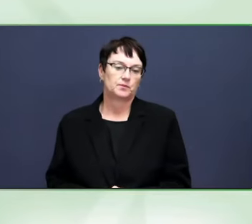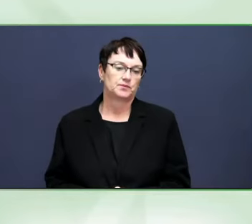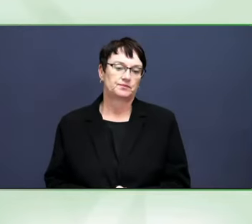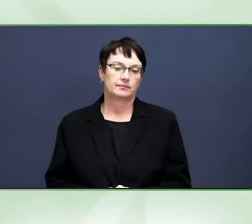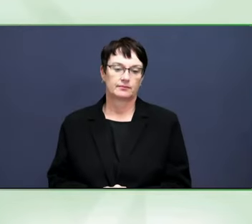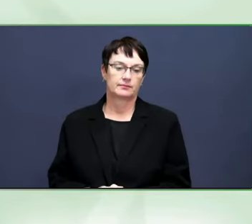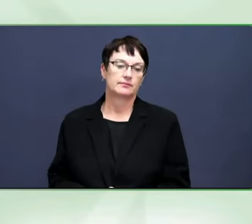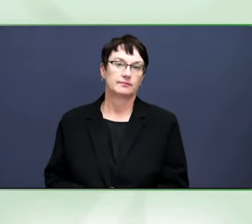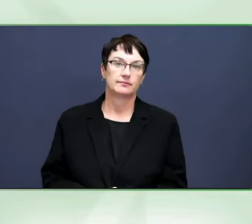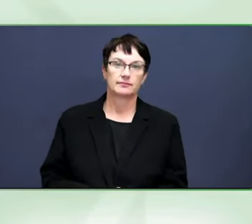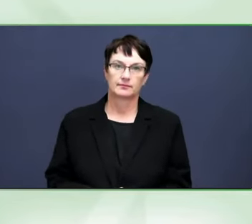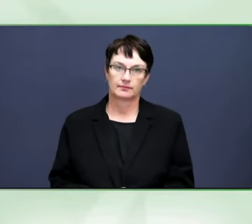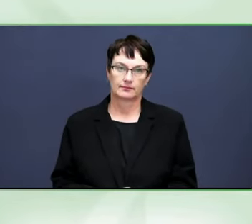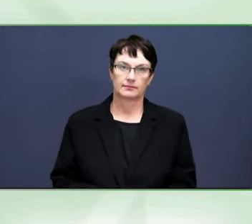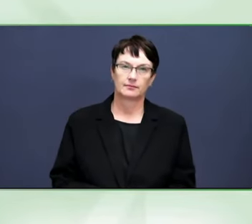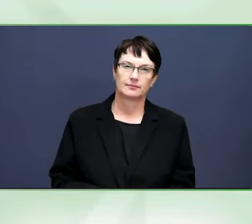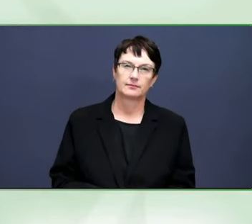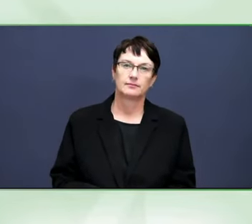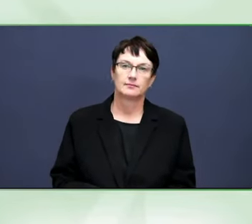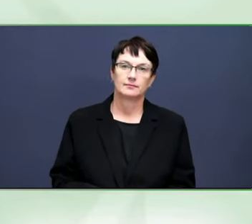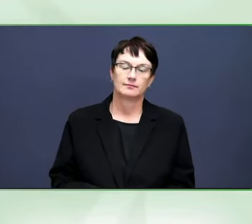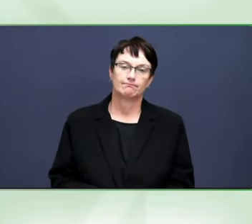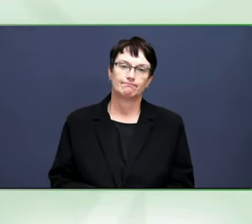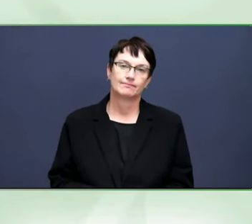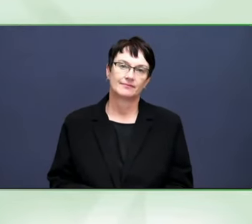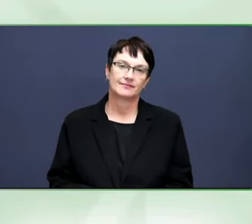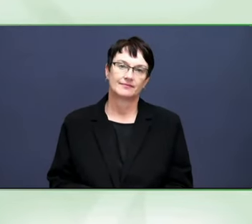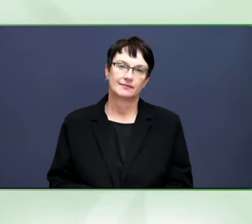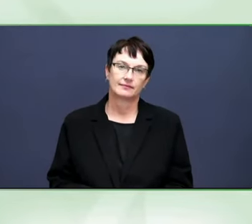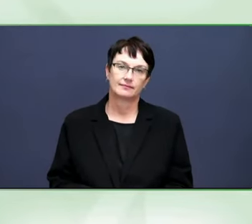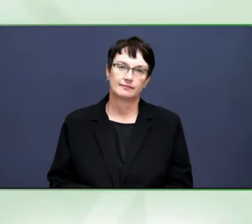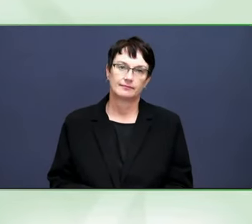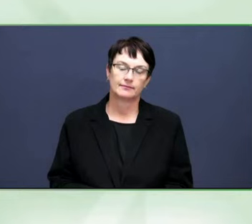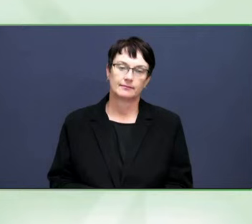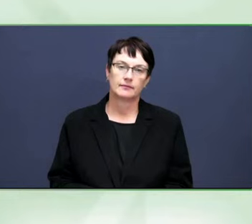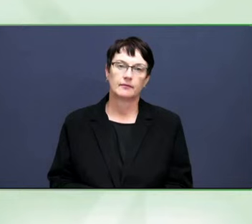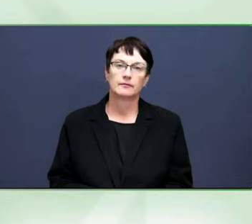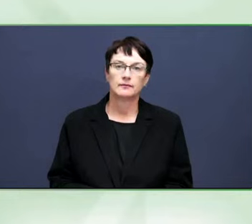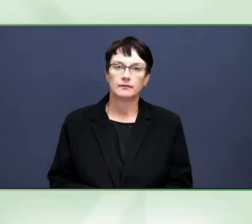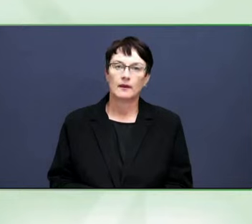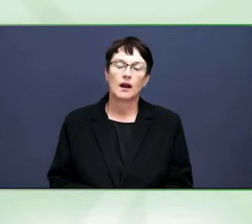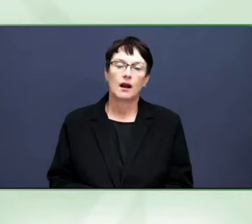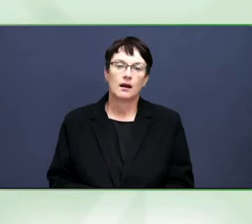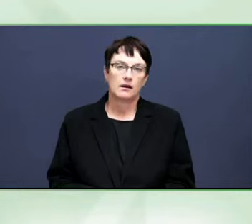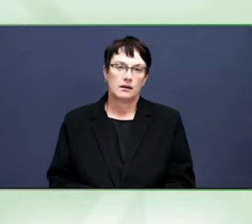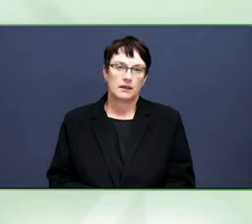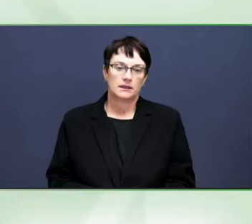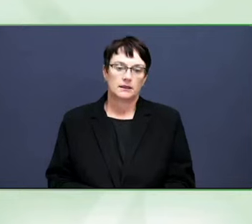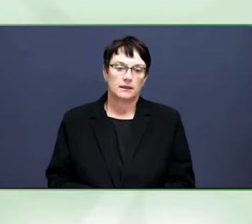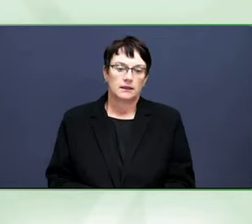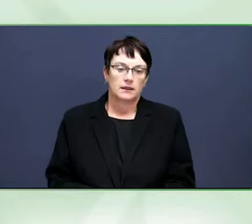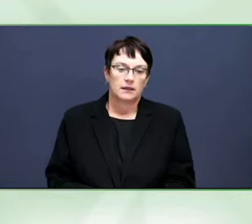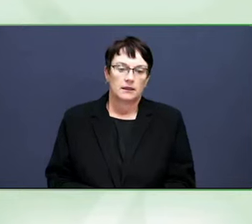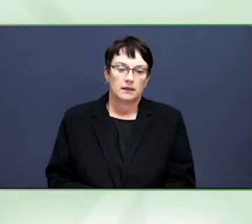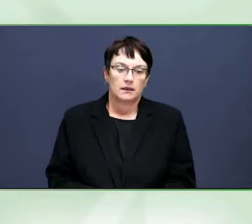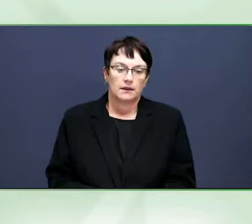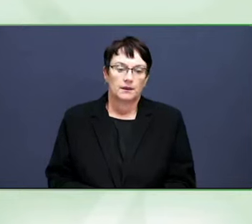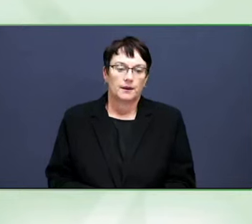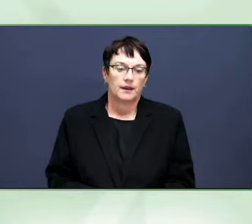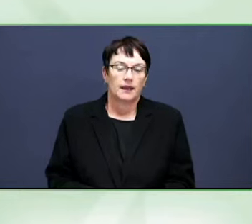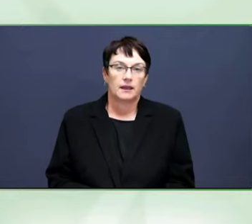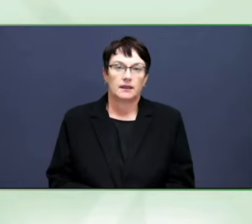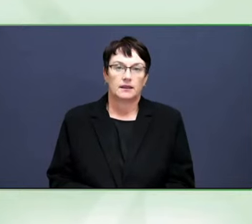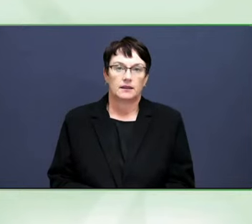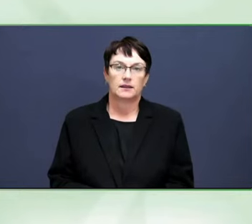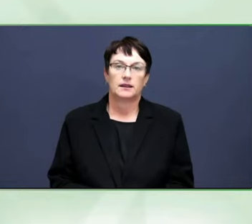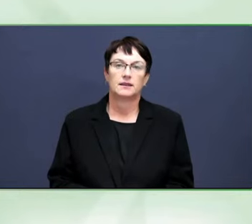who is here today to talk about the European agency. Thank you,